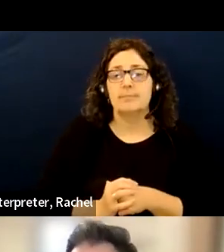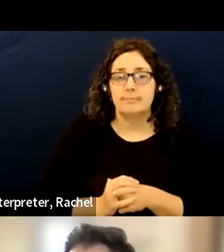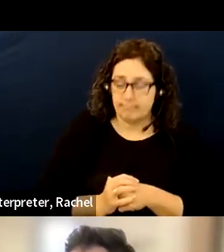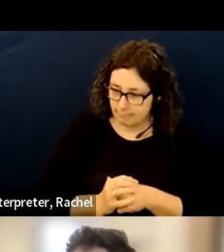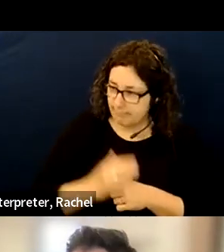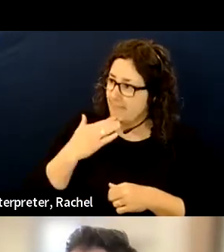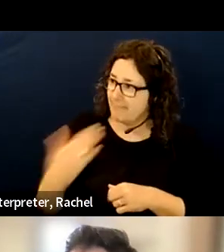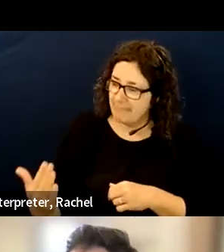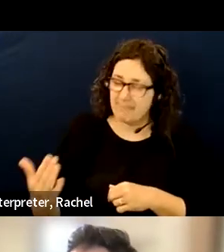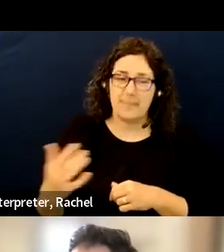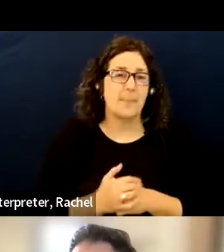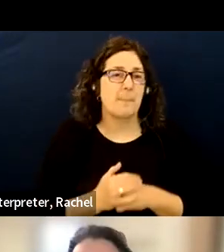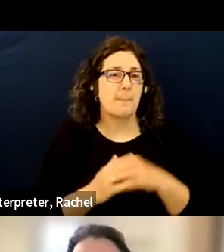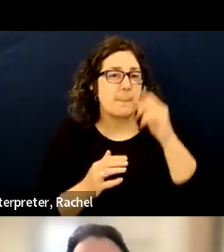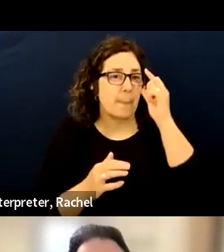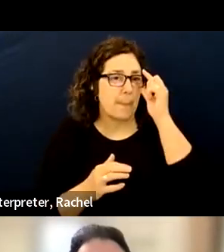Thanks, Kenji.